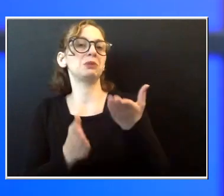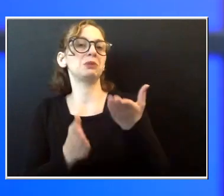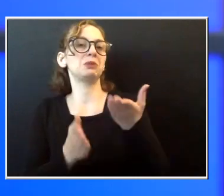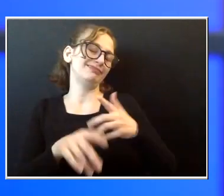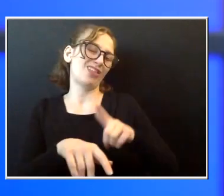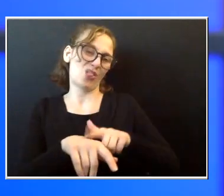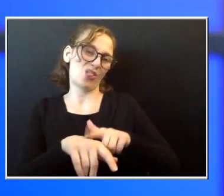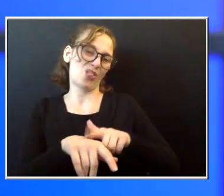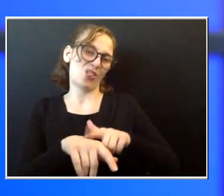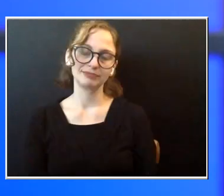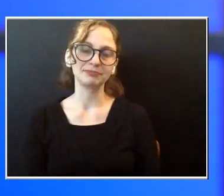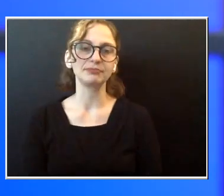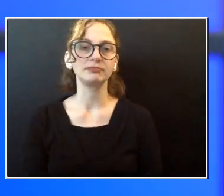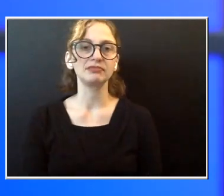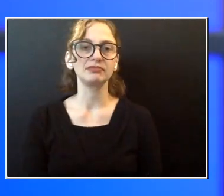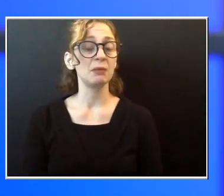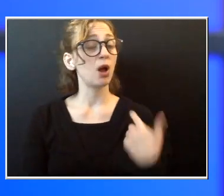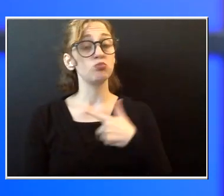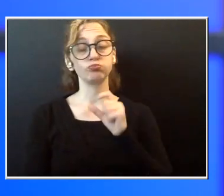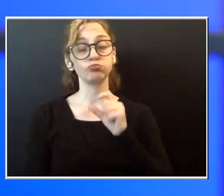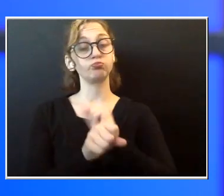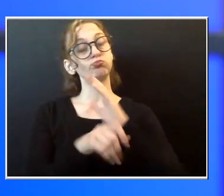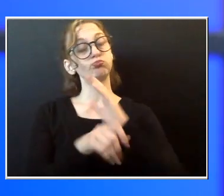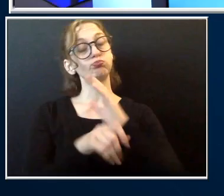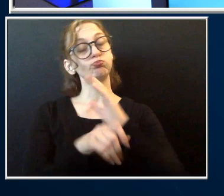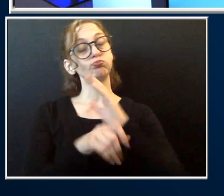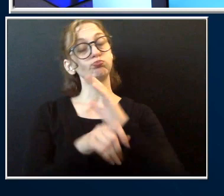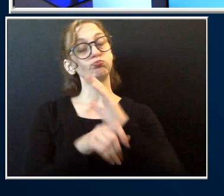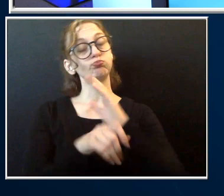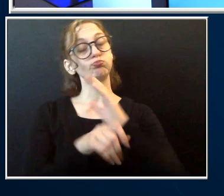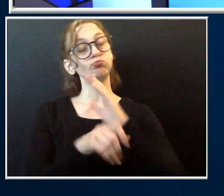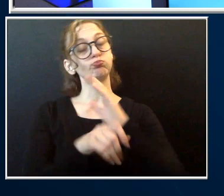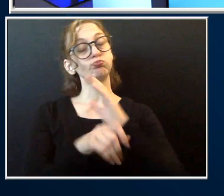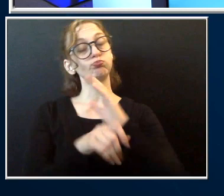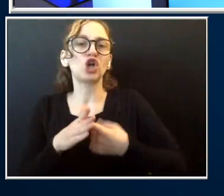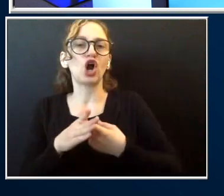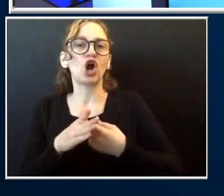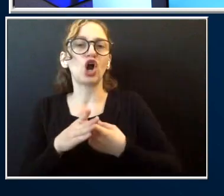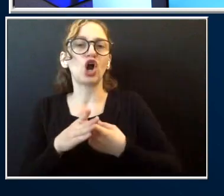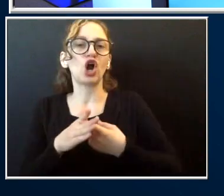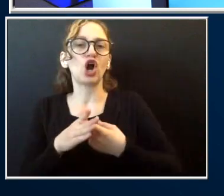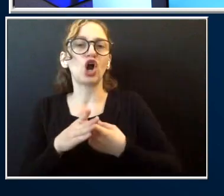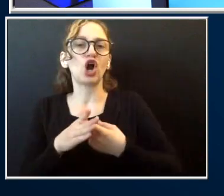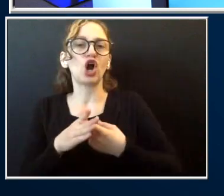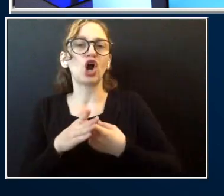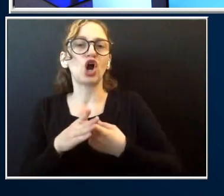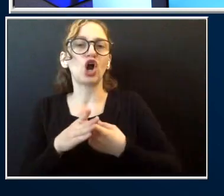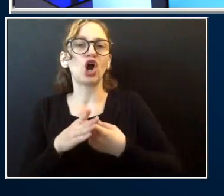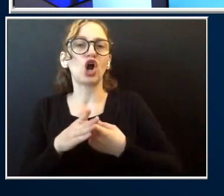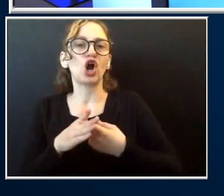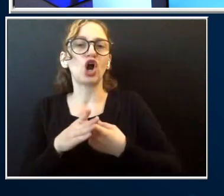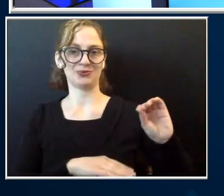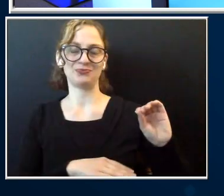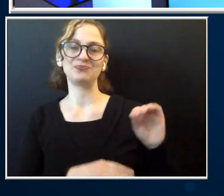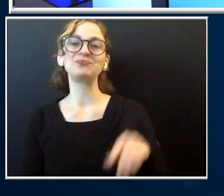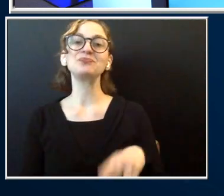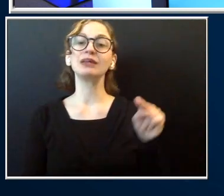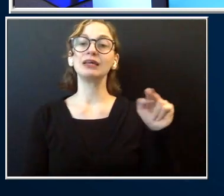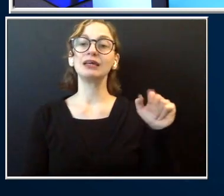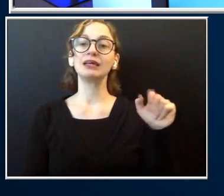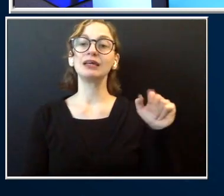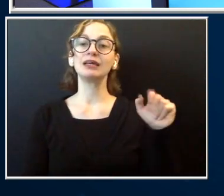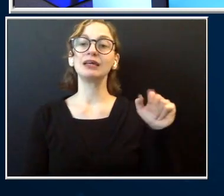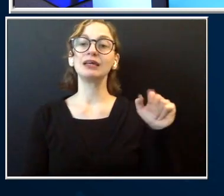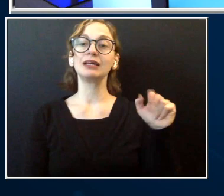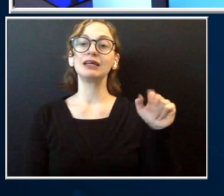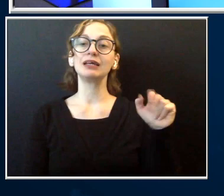we're well on the way, so it's not that we're starting at zero. We have another question from Nate. Nate wants to know, will I be